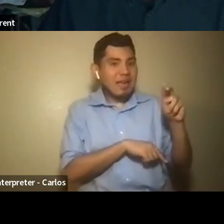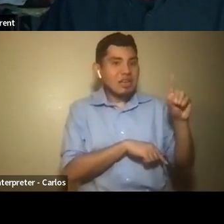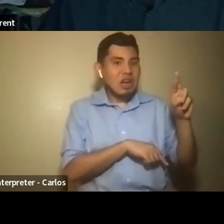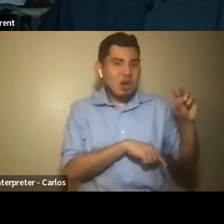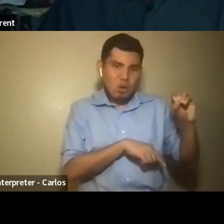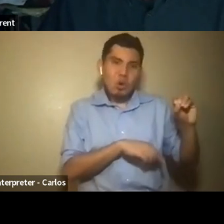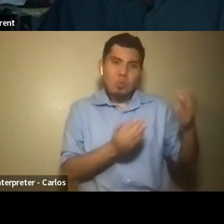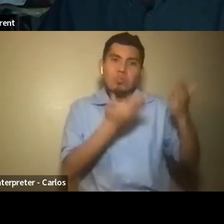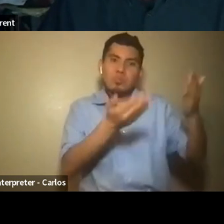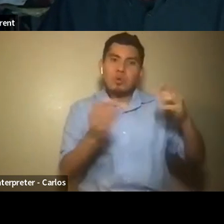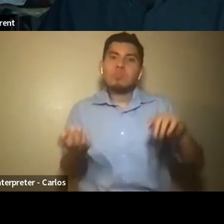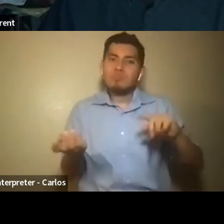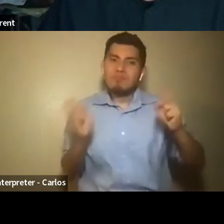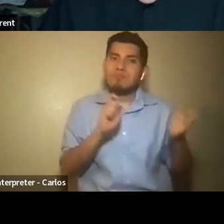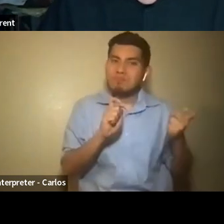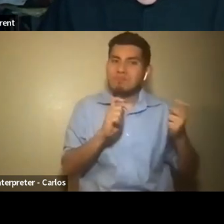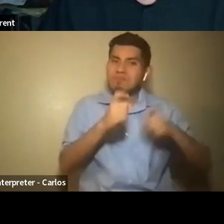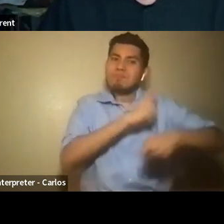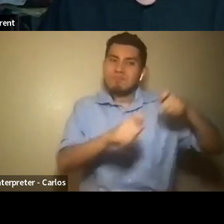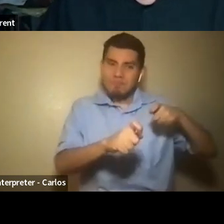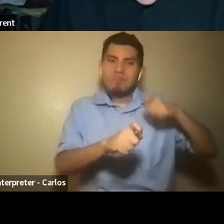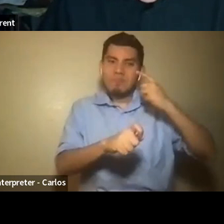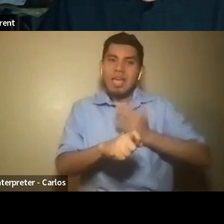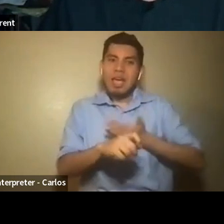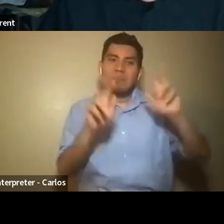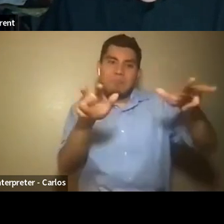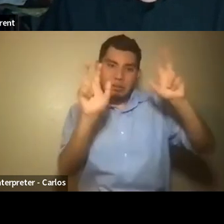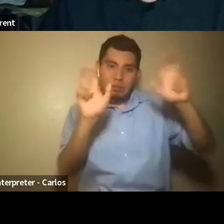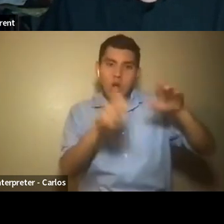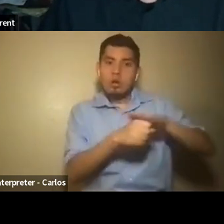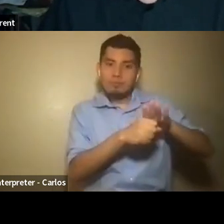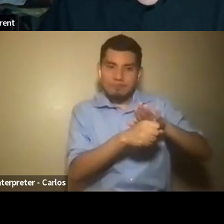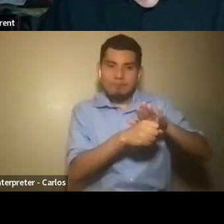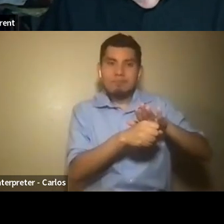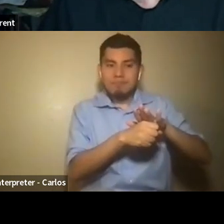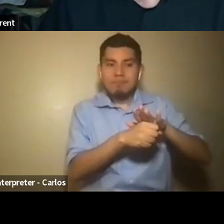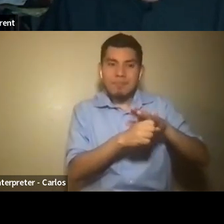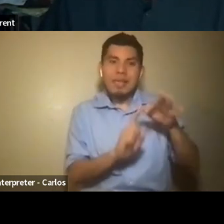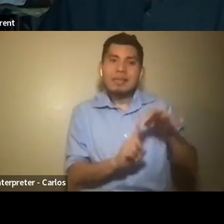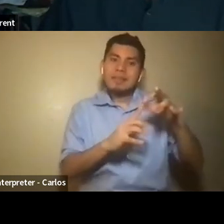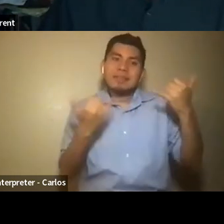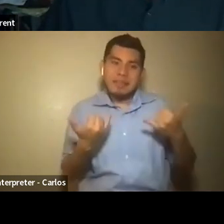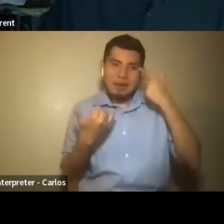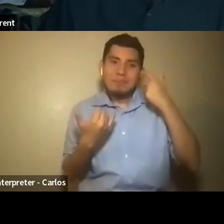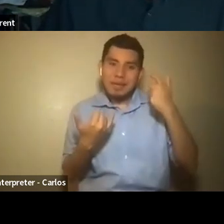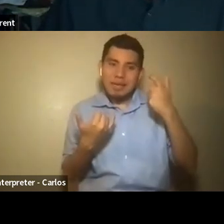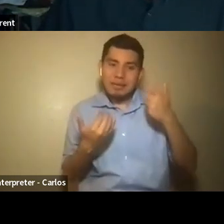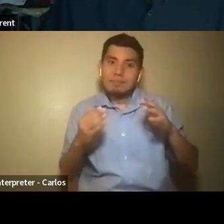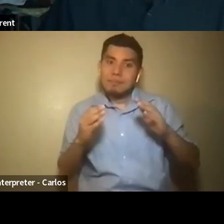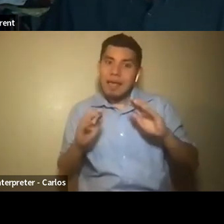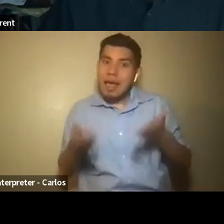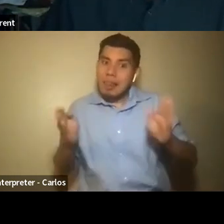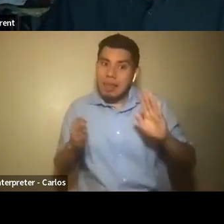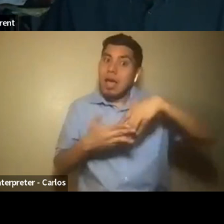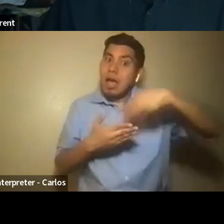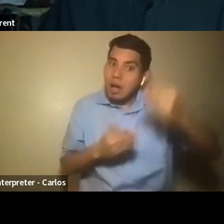courts, which have long needed replacement. And so particularly as we emerge from COVID, making sure that these public spaces